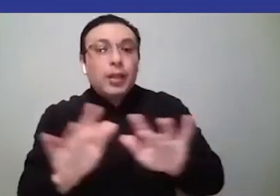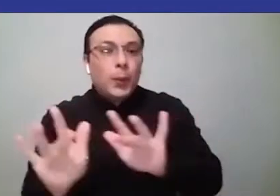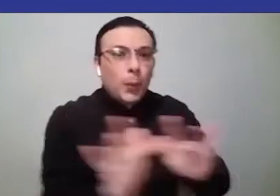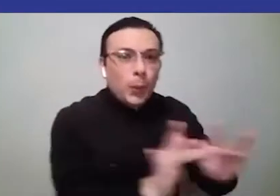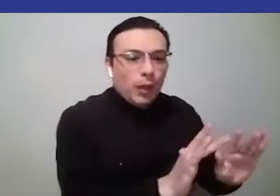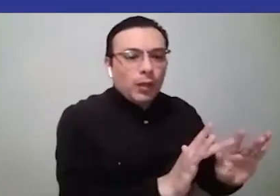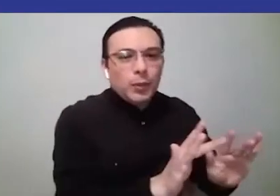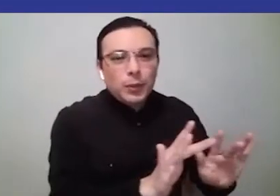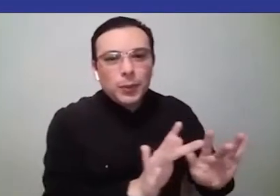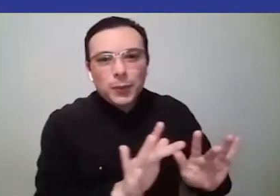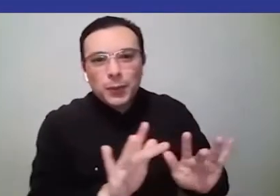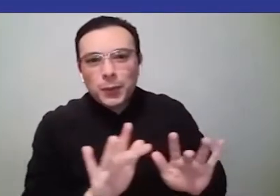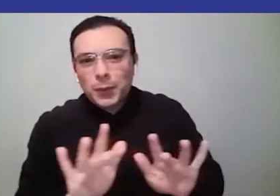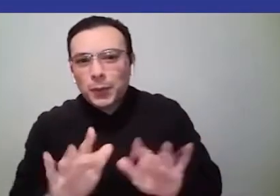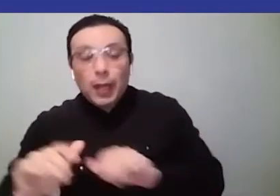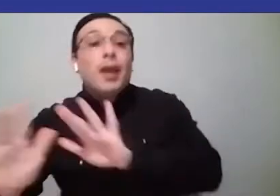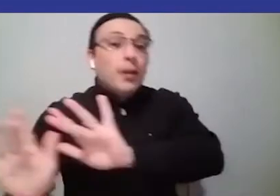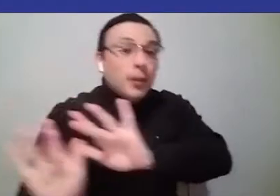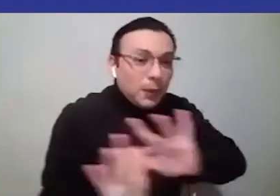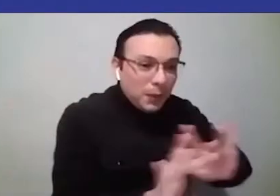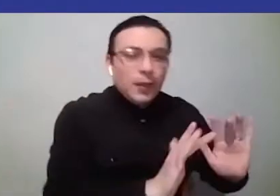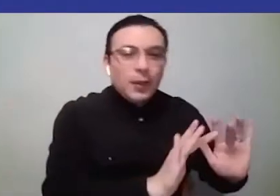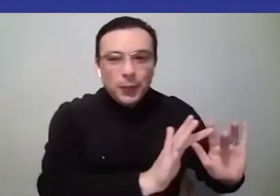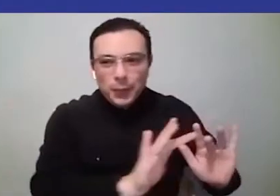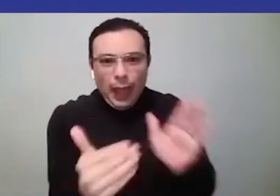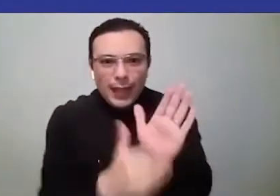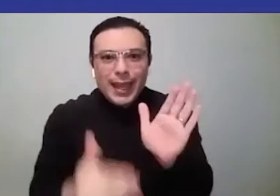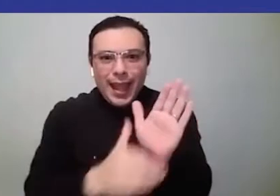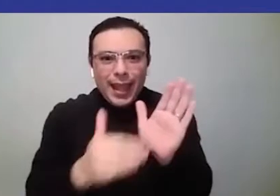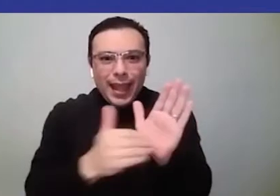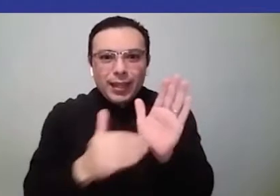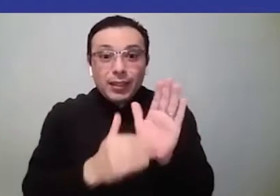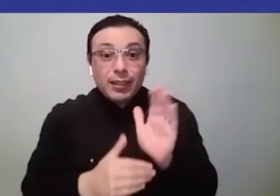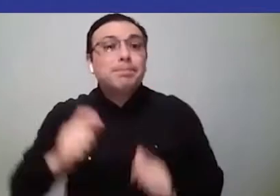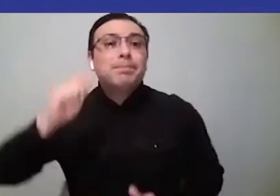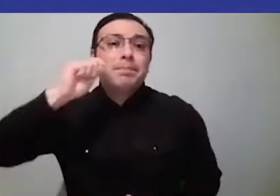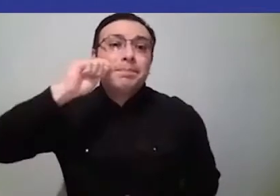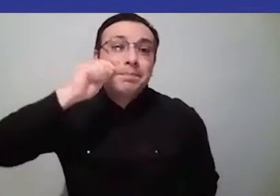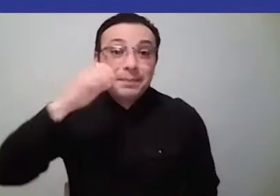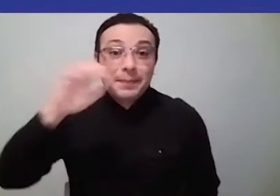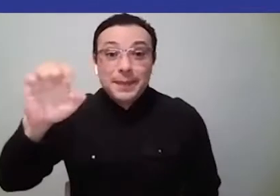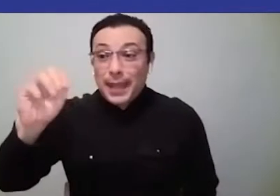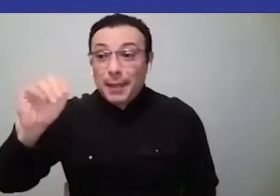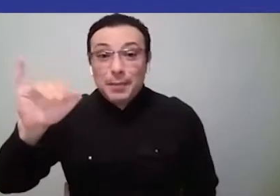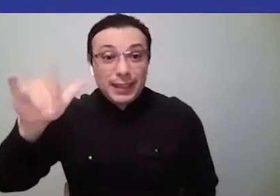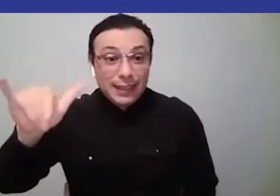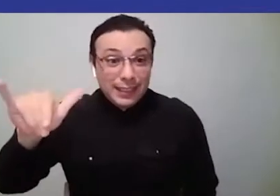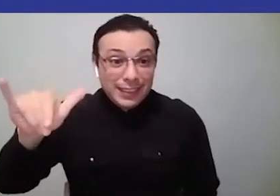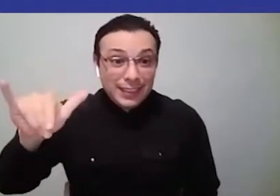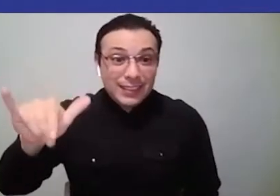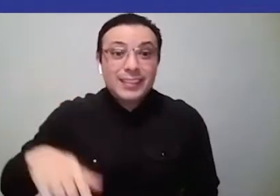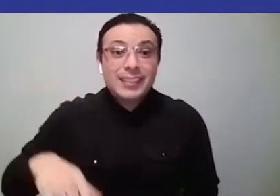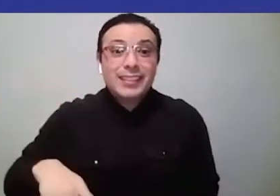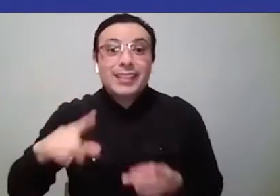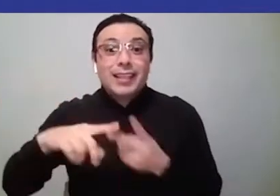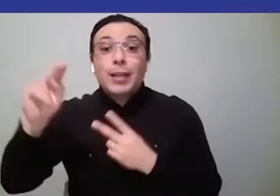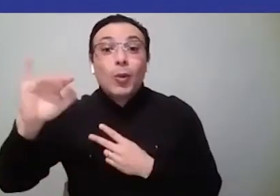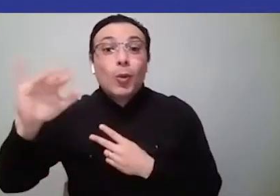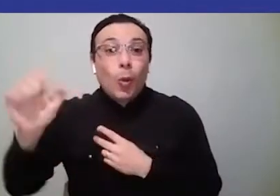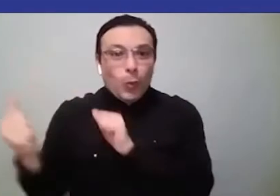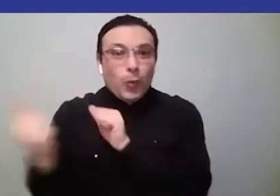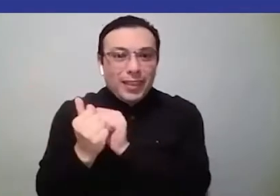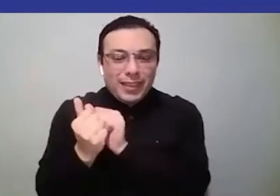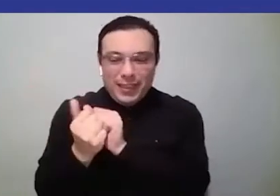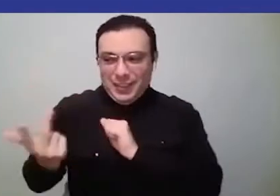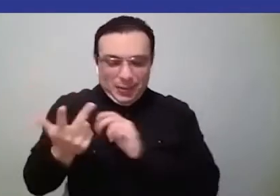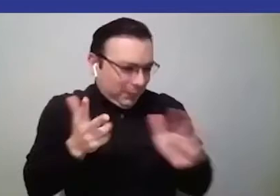that I've been able to have Emily and Nicole visit me at the archives and listen to the tape with me. And I've digitized the tape, and whenever people ask